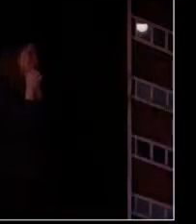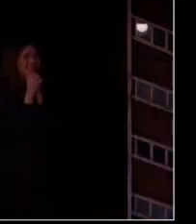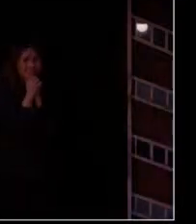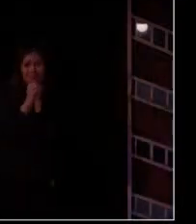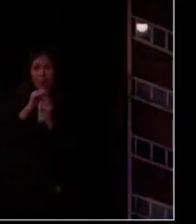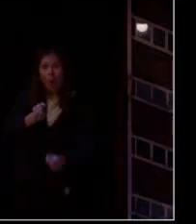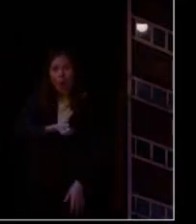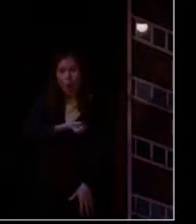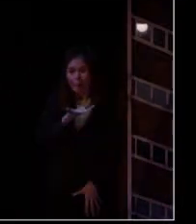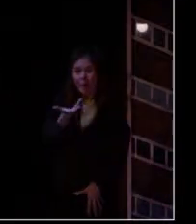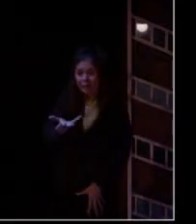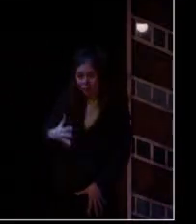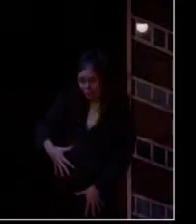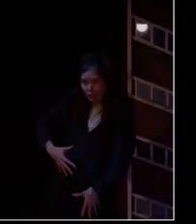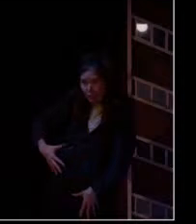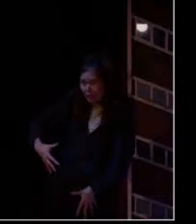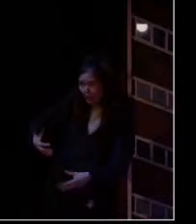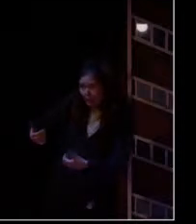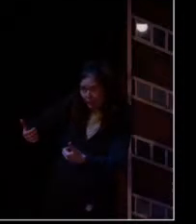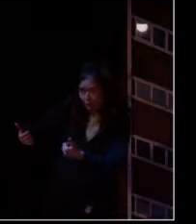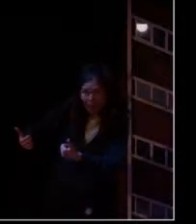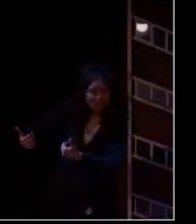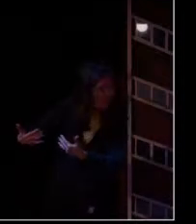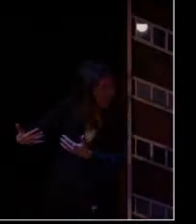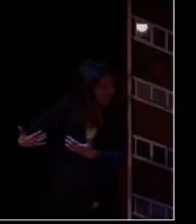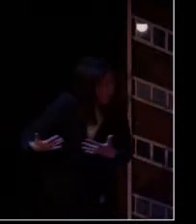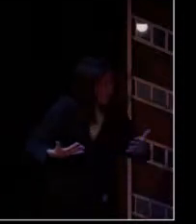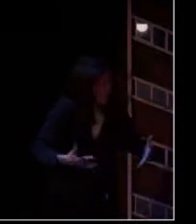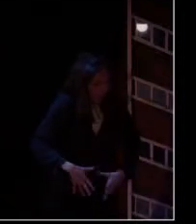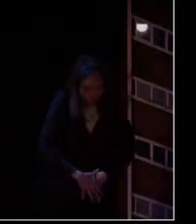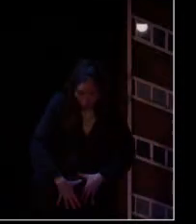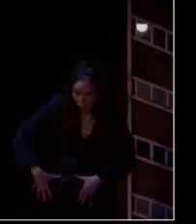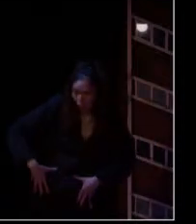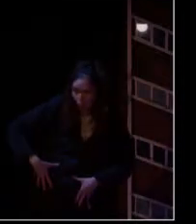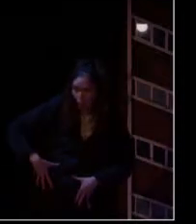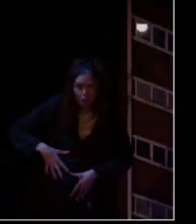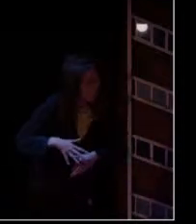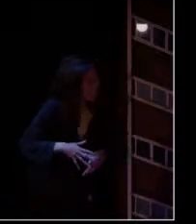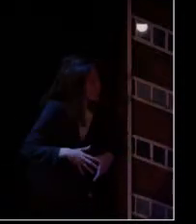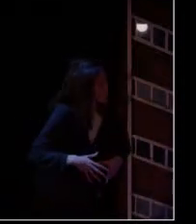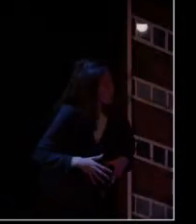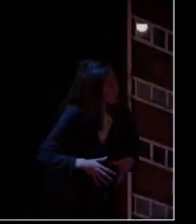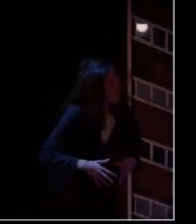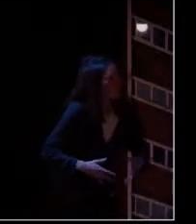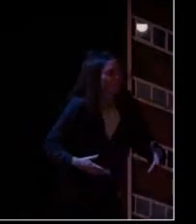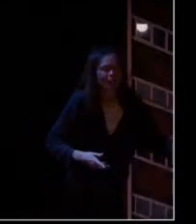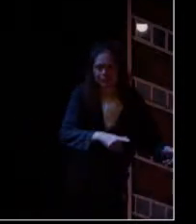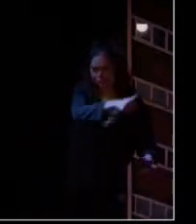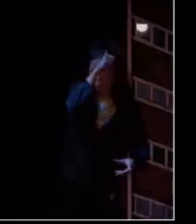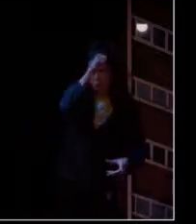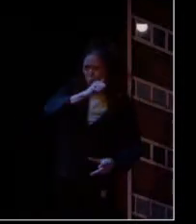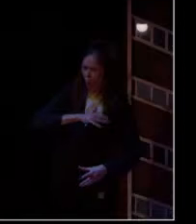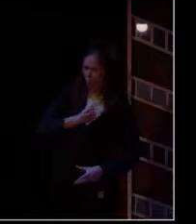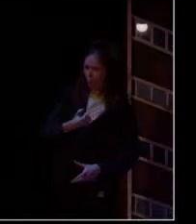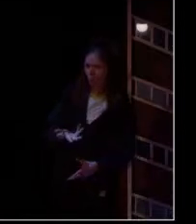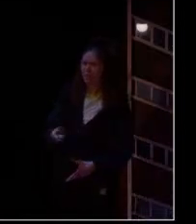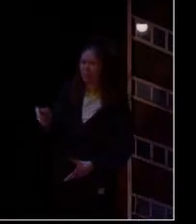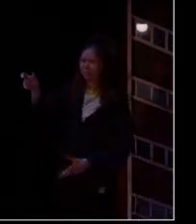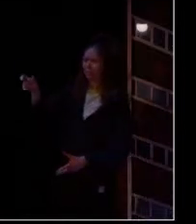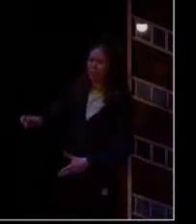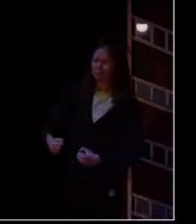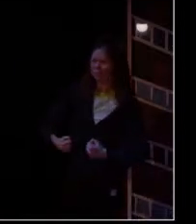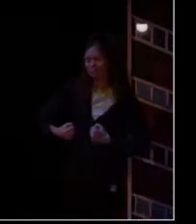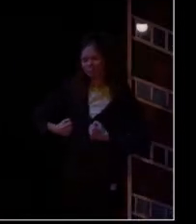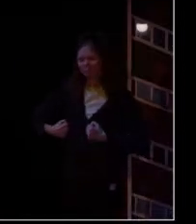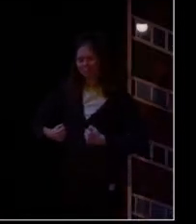How does our gracious lady... Oh. As well as one so great and so forlorn may hold together.